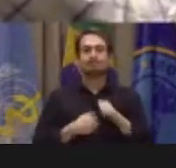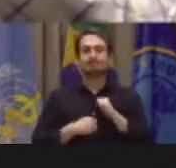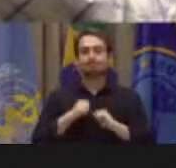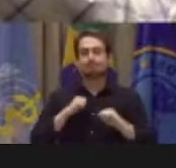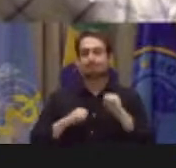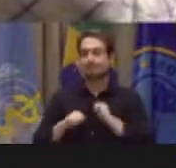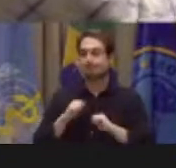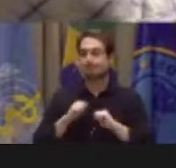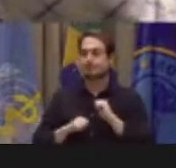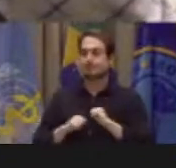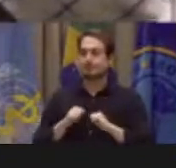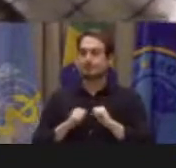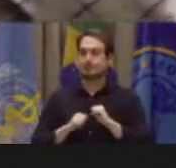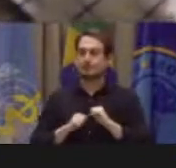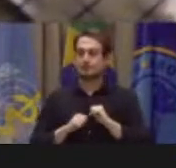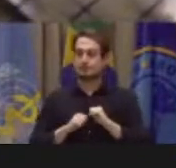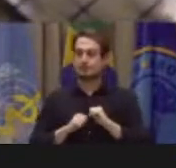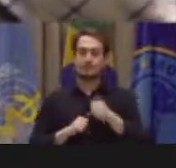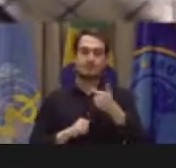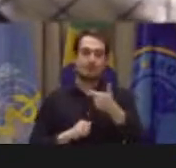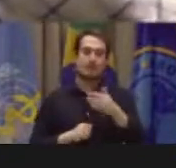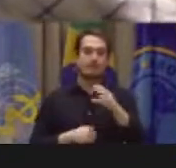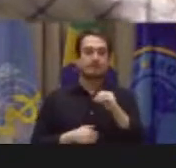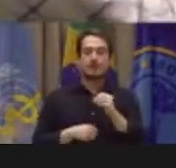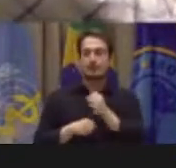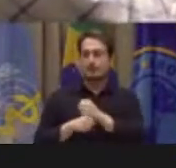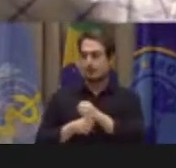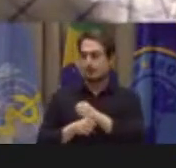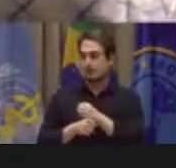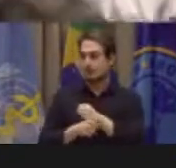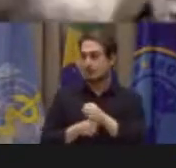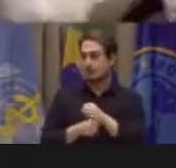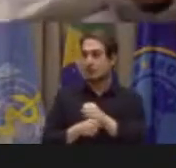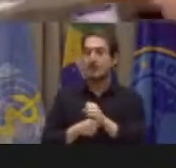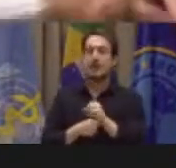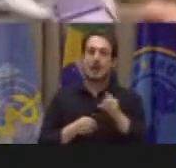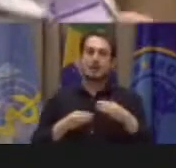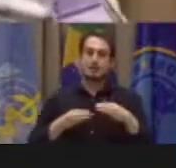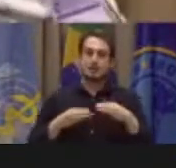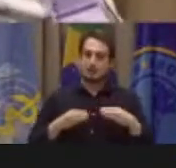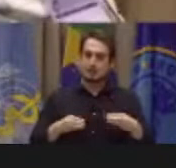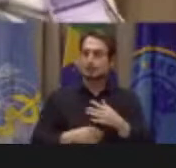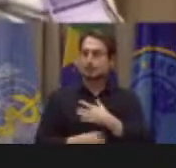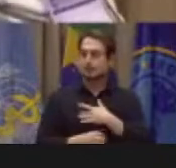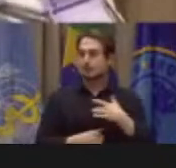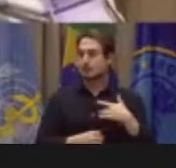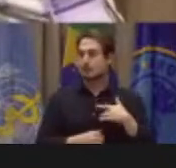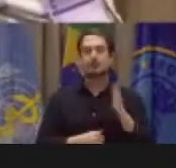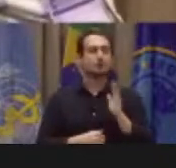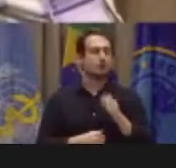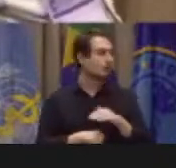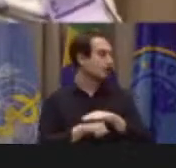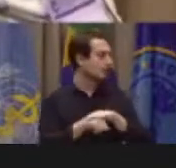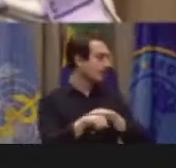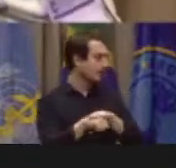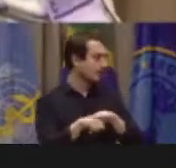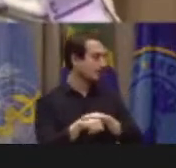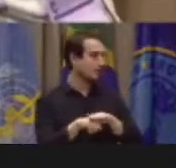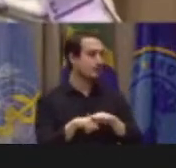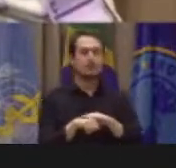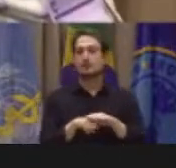little anxious, because there's at least 20 years that in the ministry we have been talking about